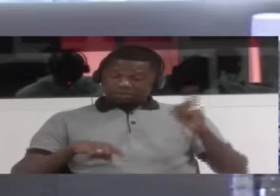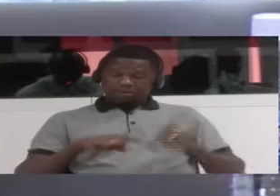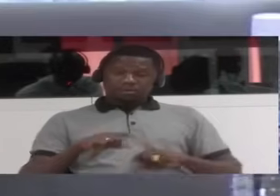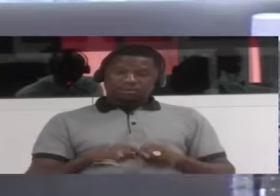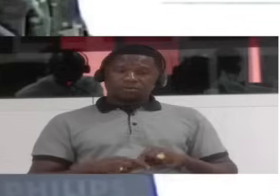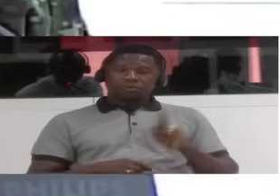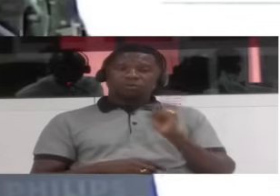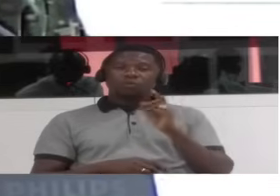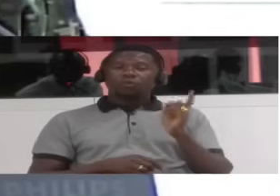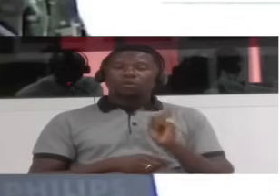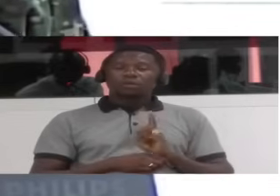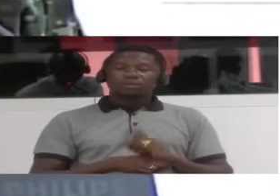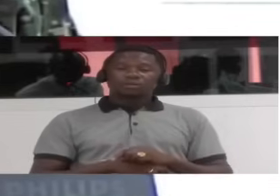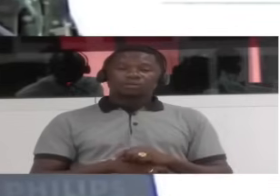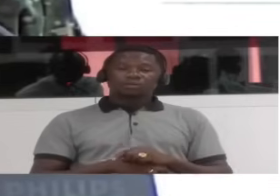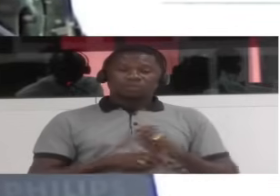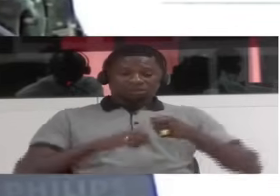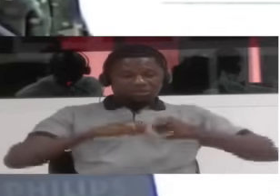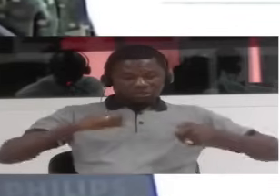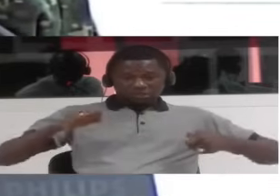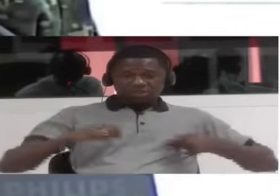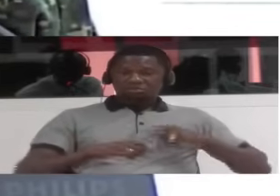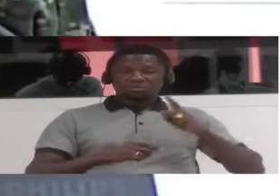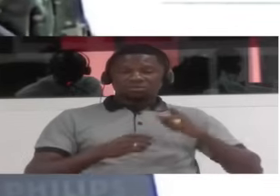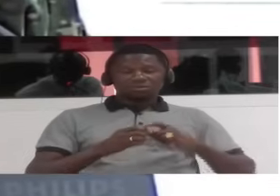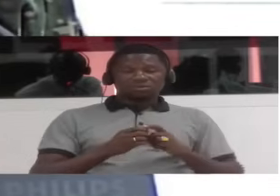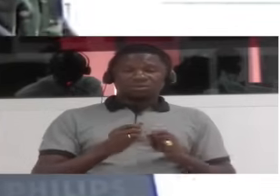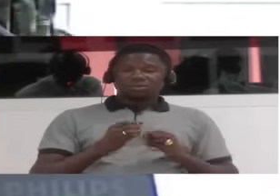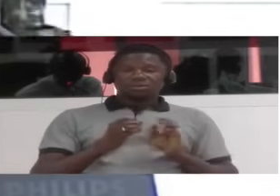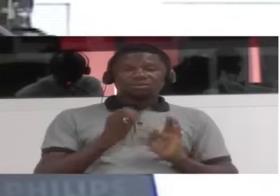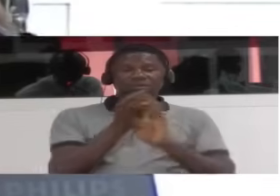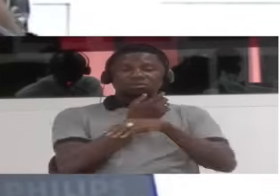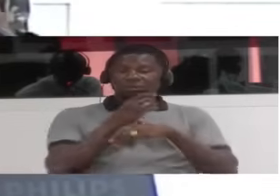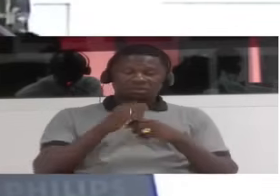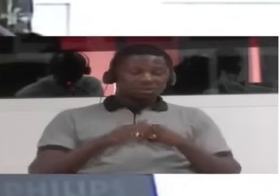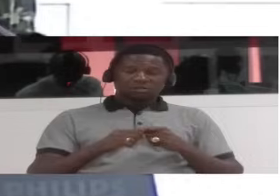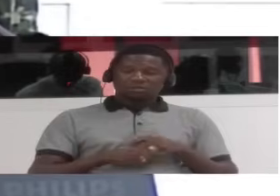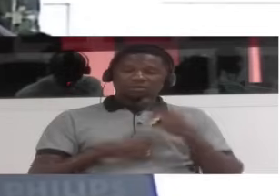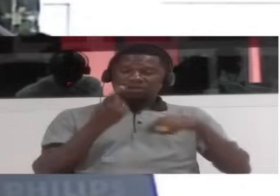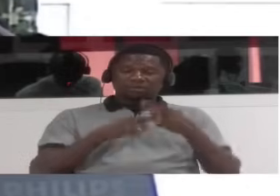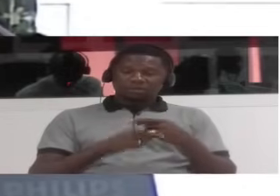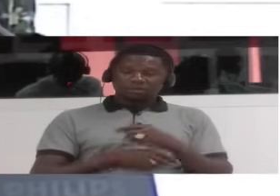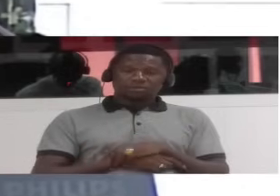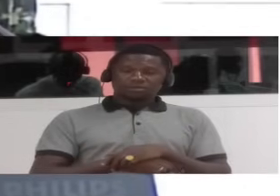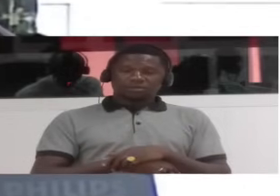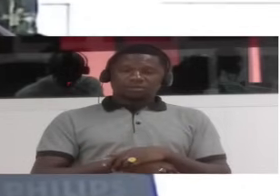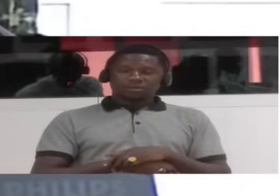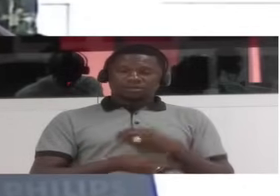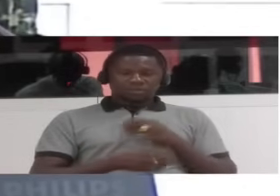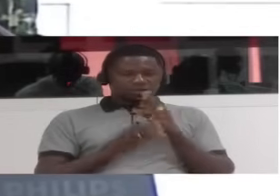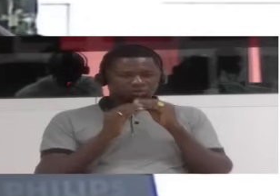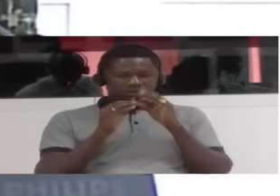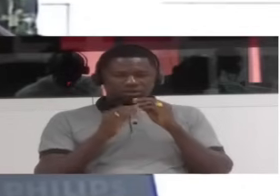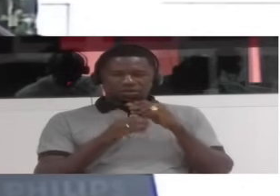With what? With sticks, some pipes. In fact, after that, I think he spoke whether